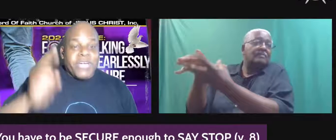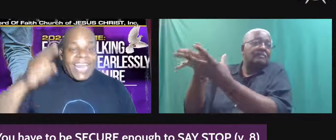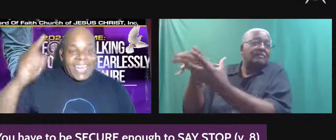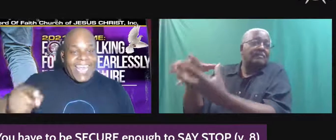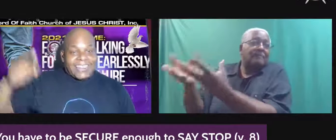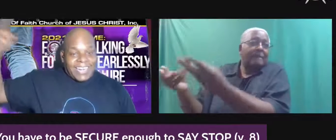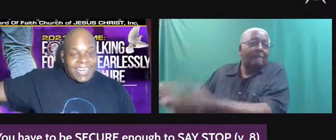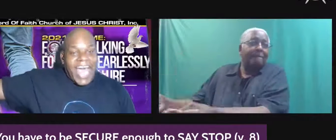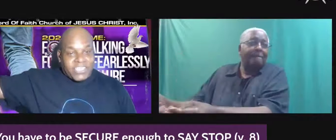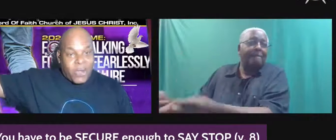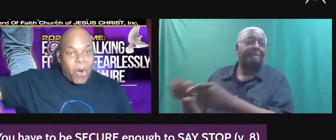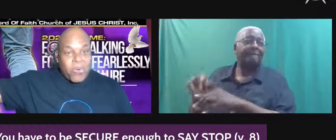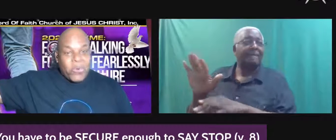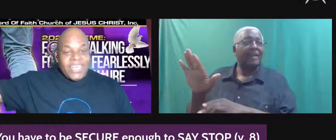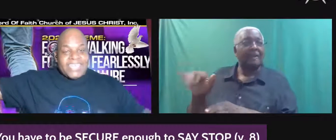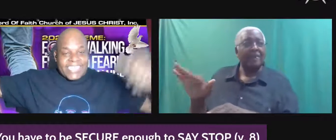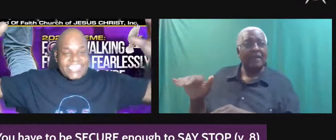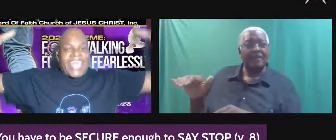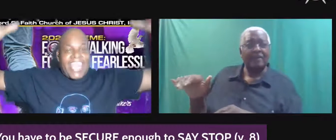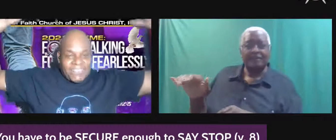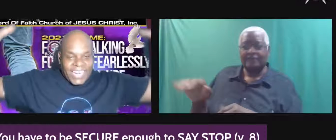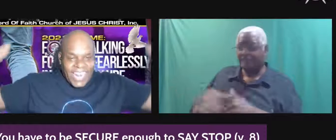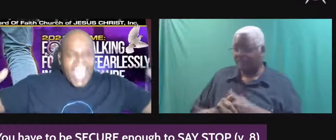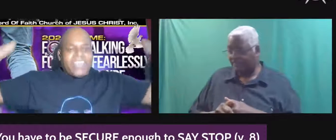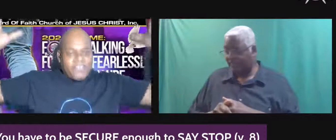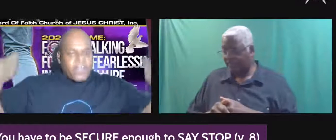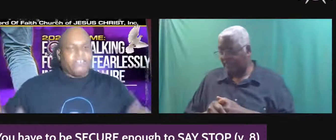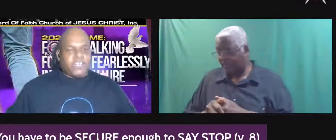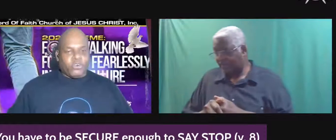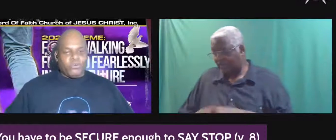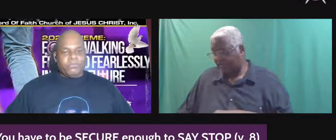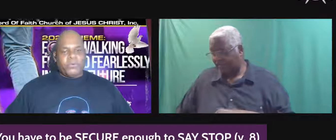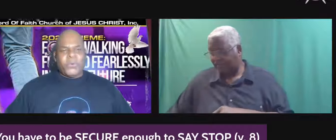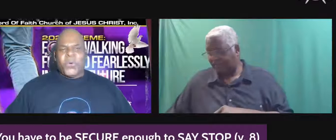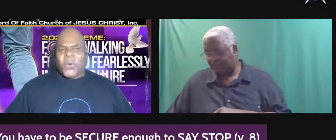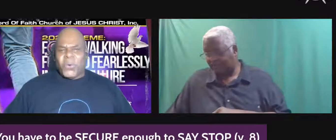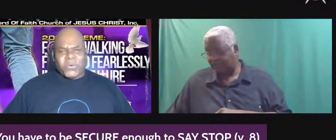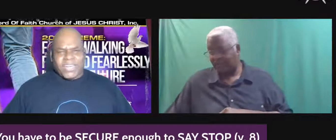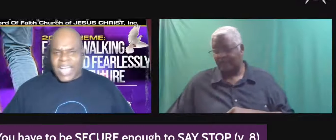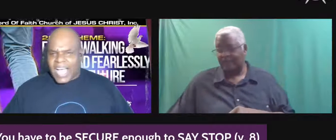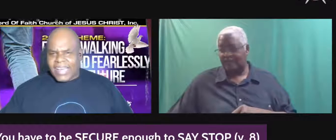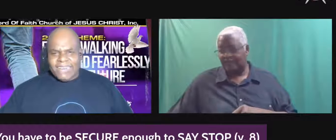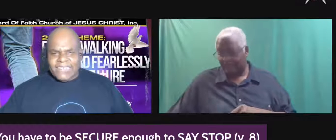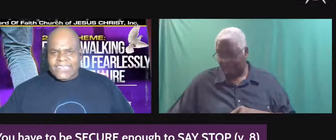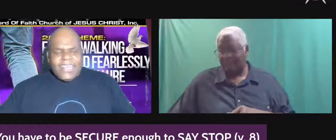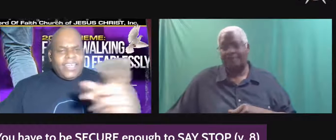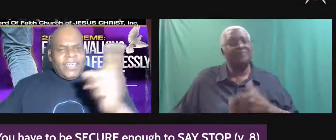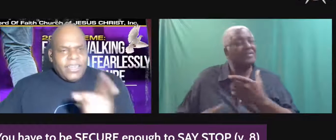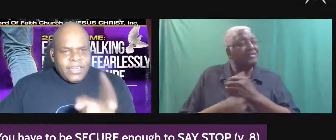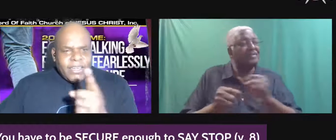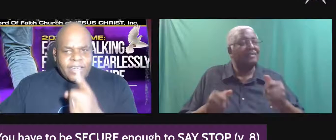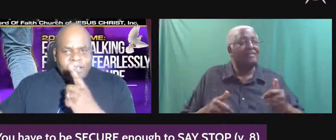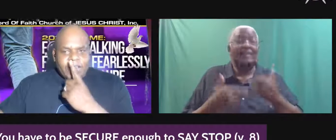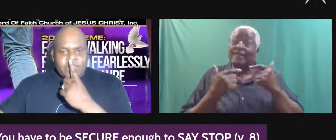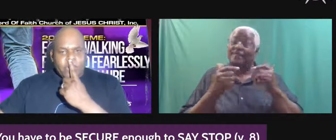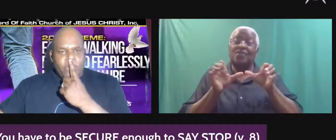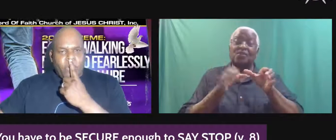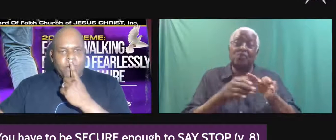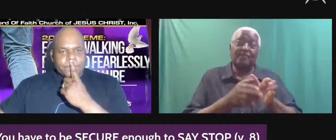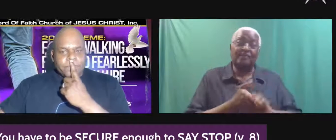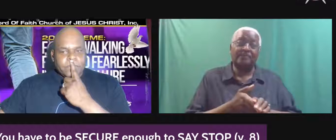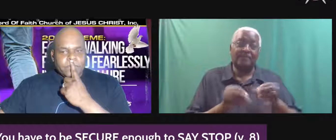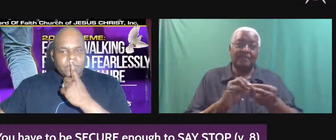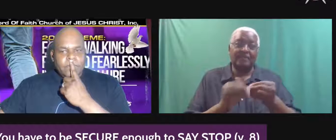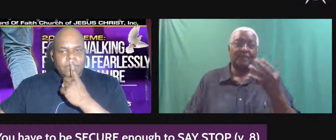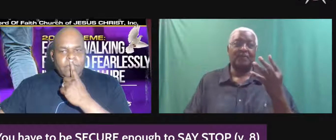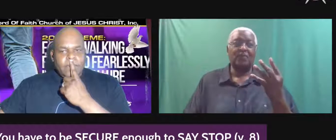Sometimes you got to let the lot go to save the life of the group. Woo, God. Here's number